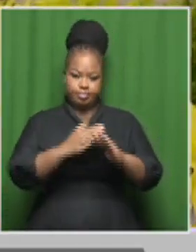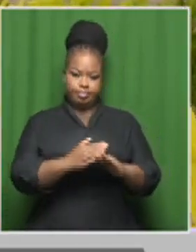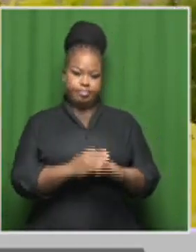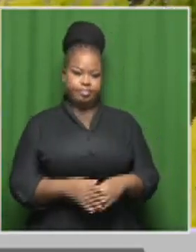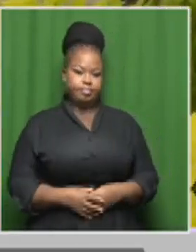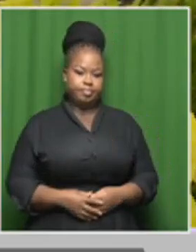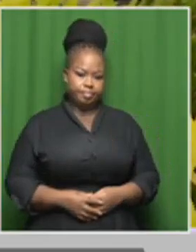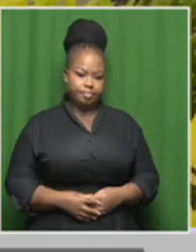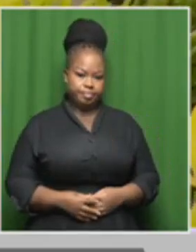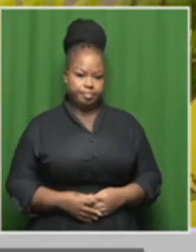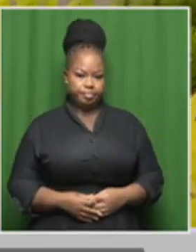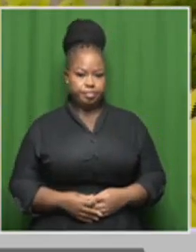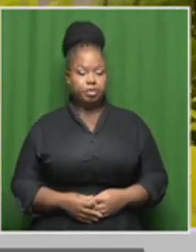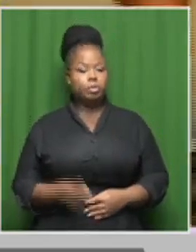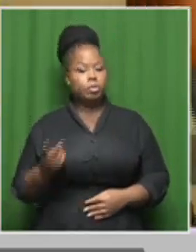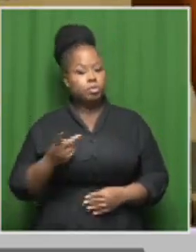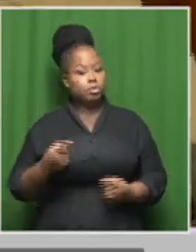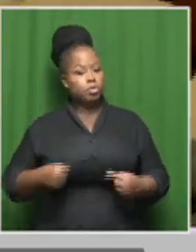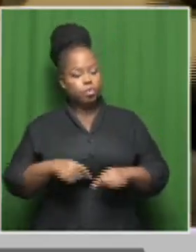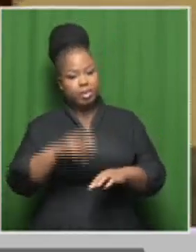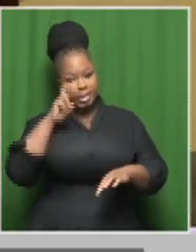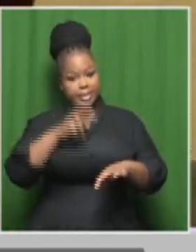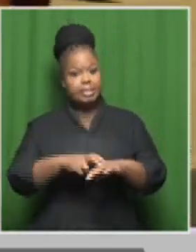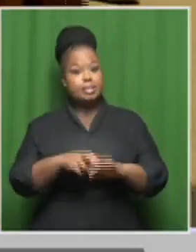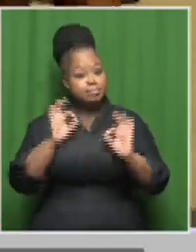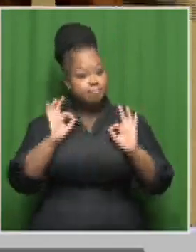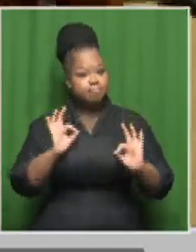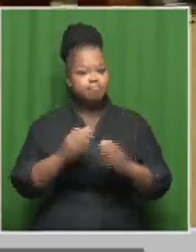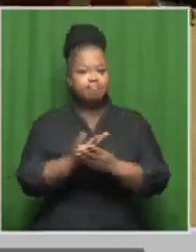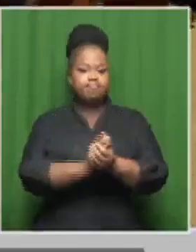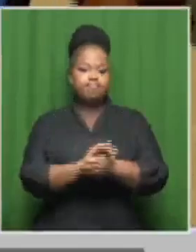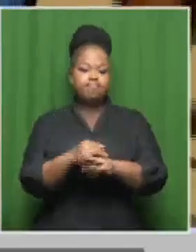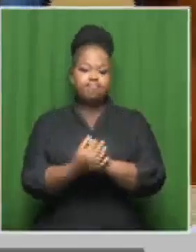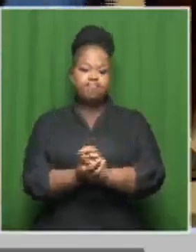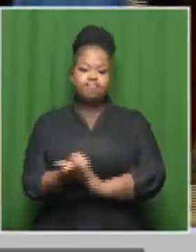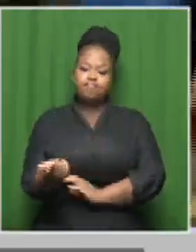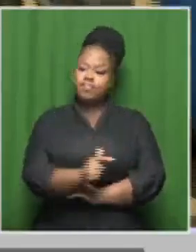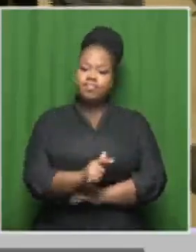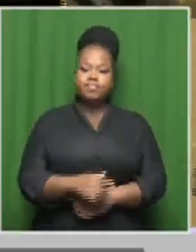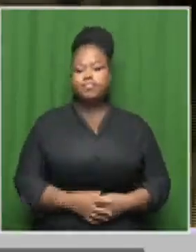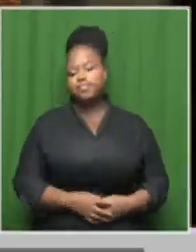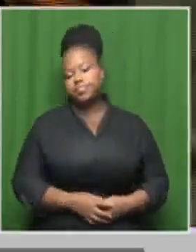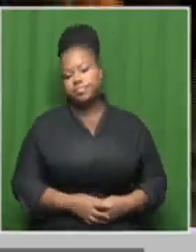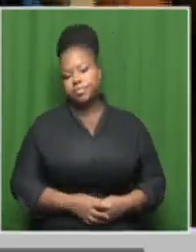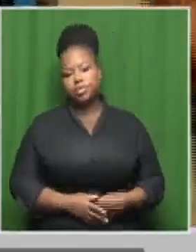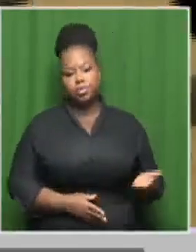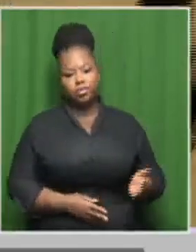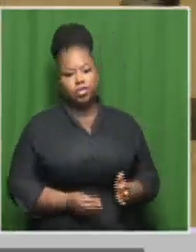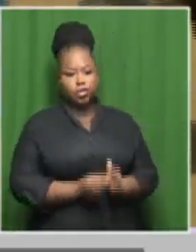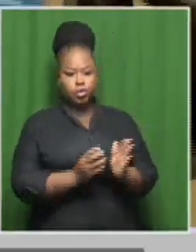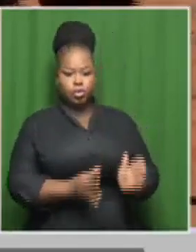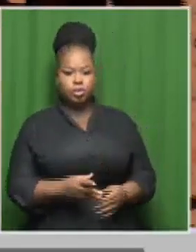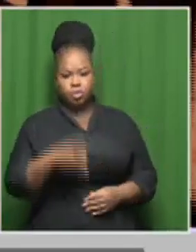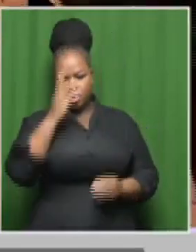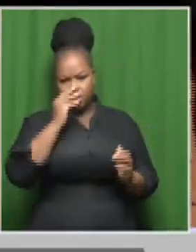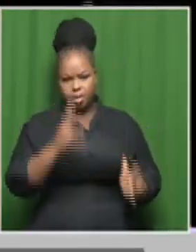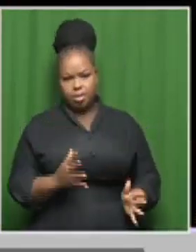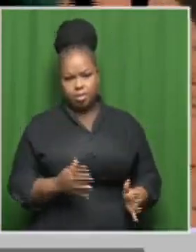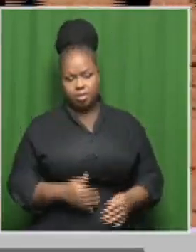of the province. So we need good hand washing. In terms of protocol for the students or for the learners